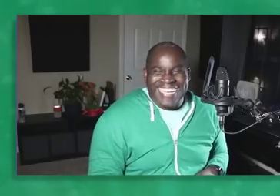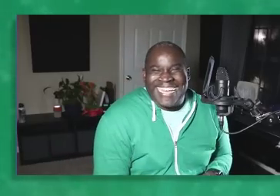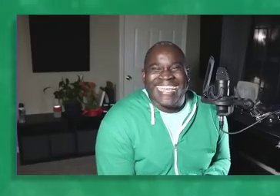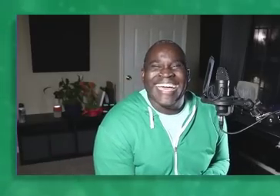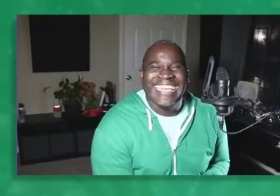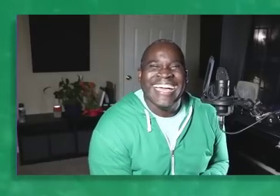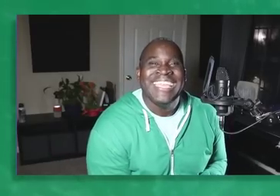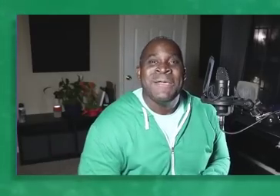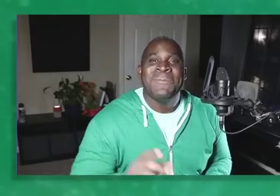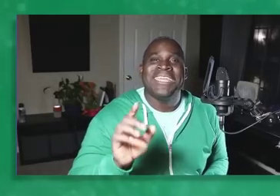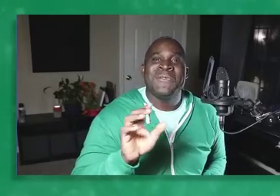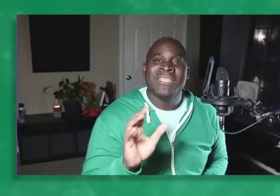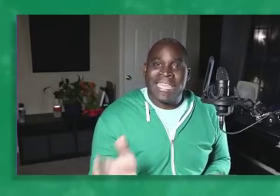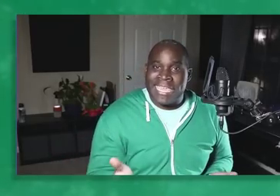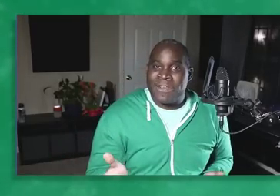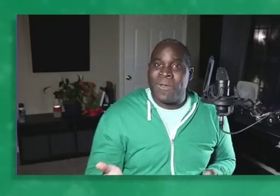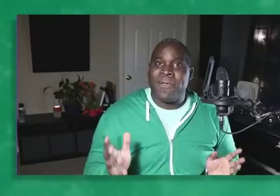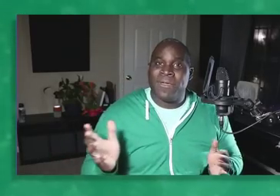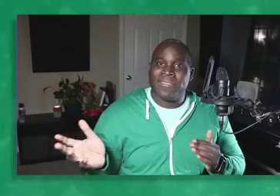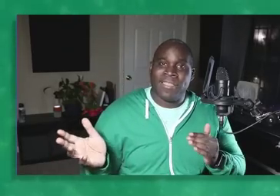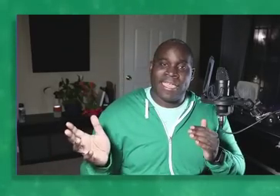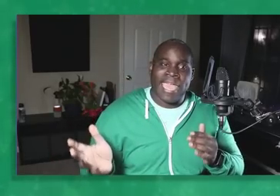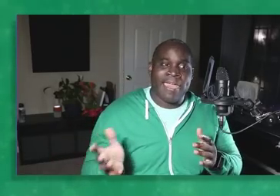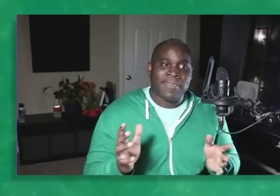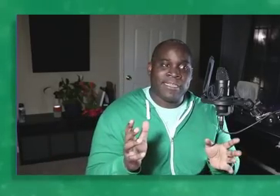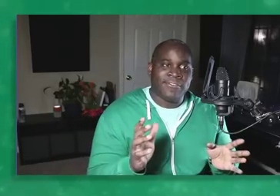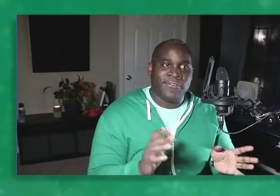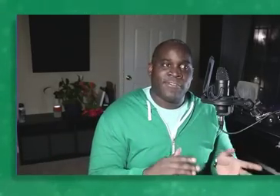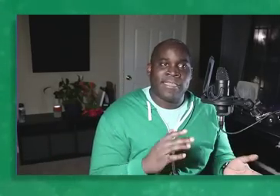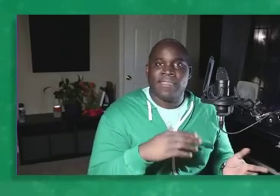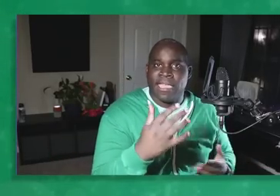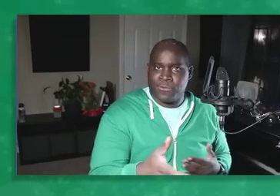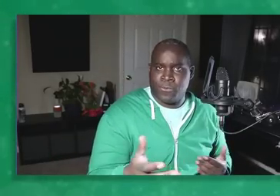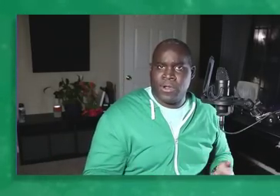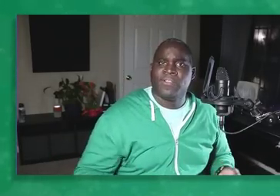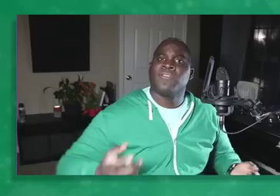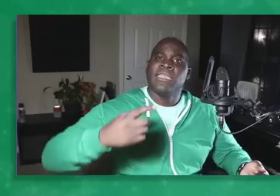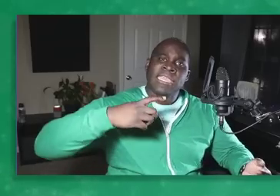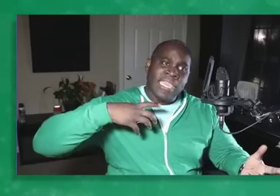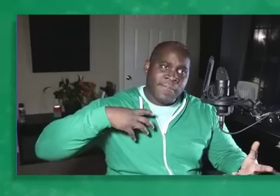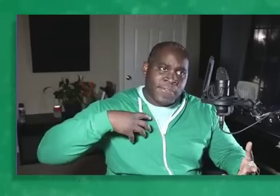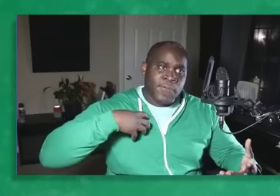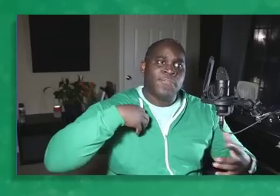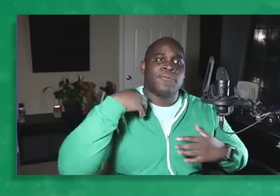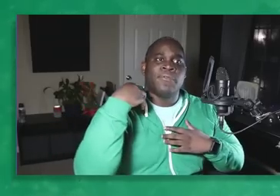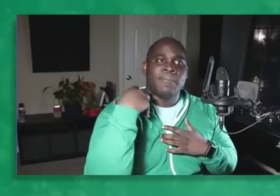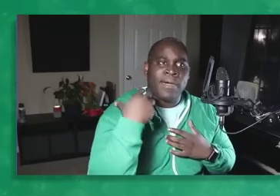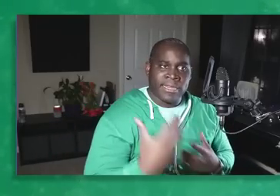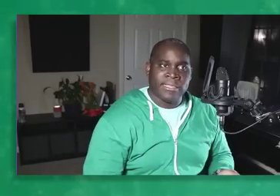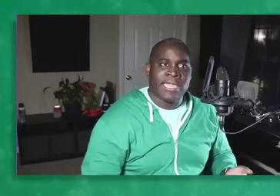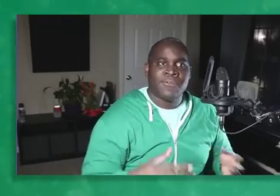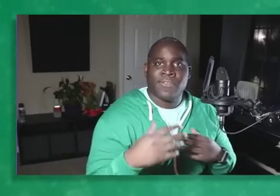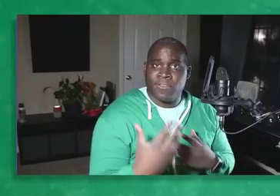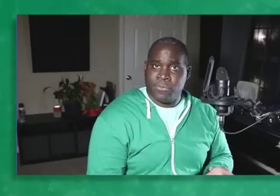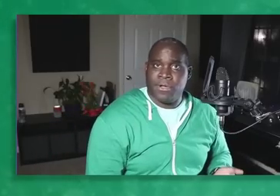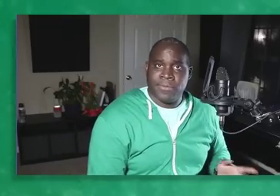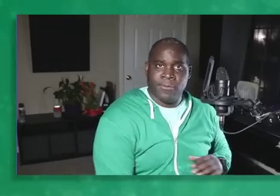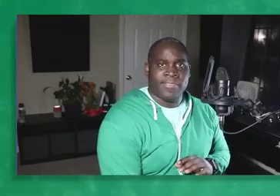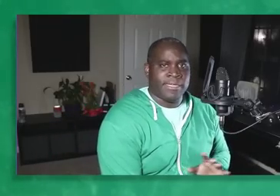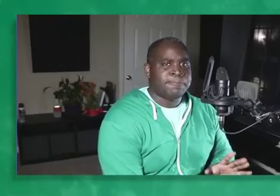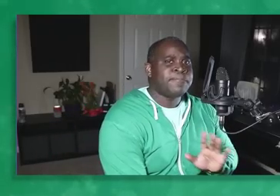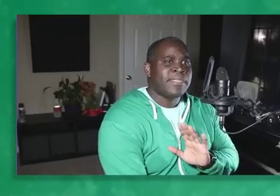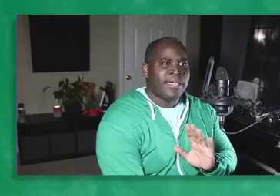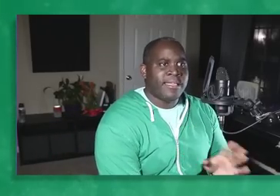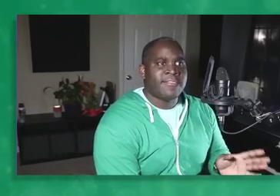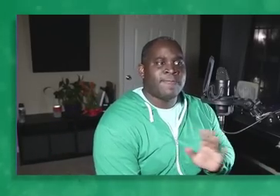sleeping. But you can like get away with like having to say the extra words if you throw the body language that's appropriate